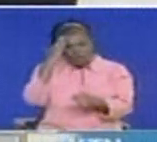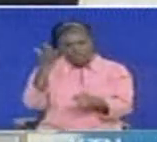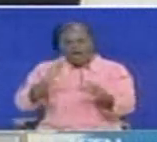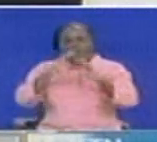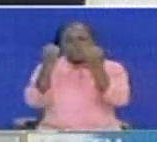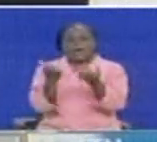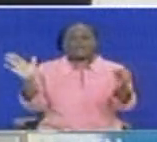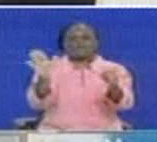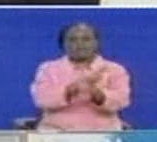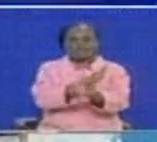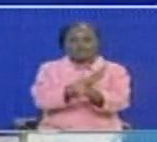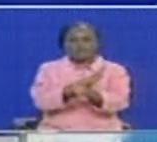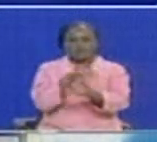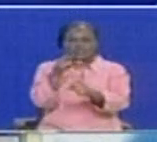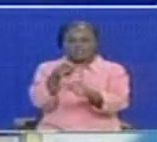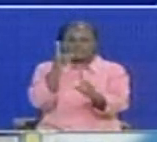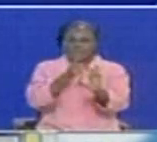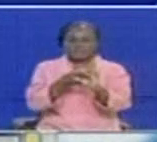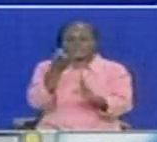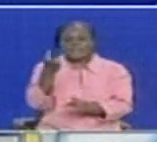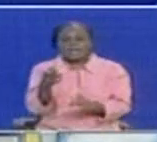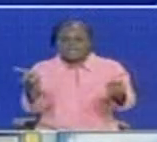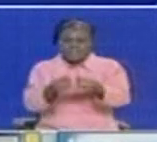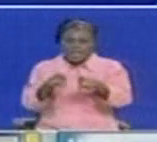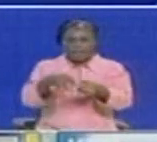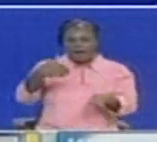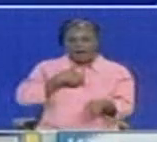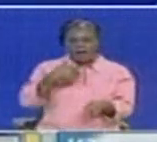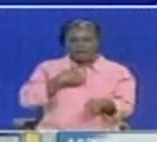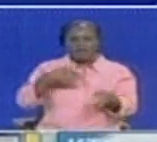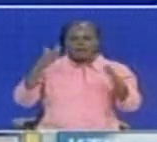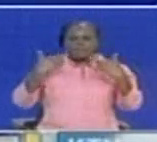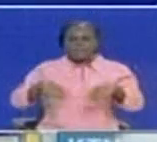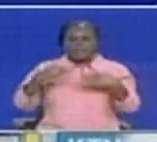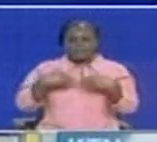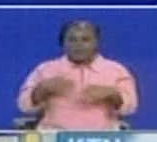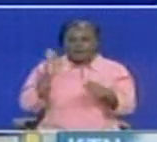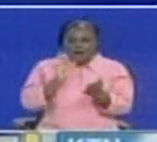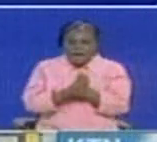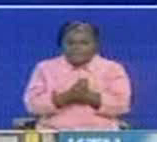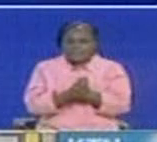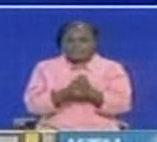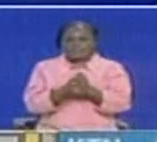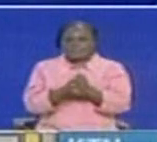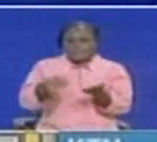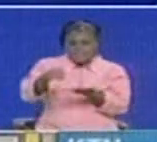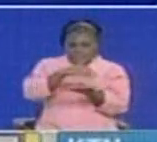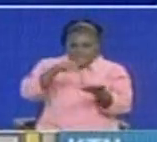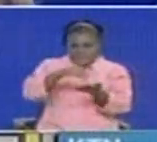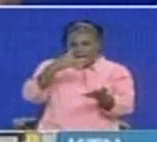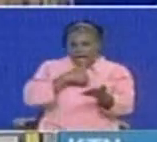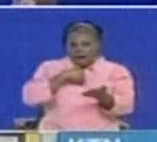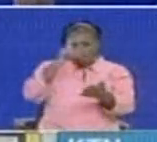world, which will take the pride of place. We'll also have something on people and the environment, at the center of which we will